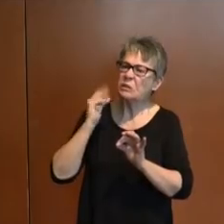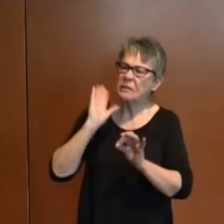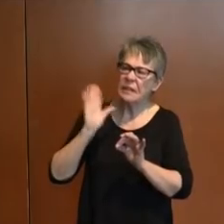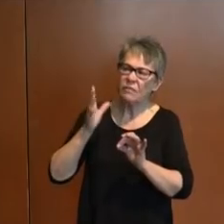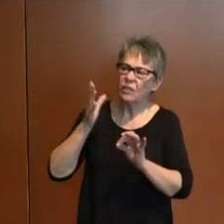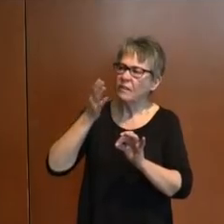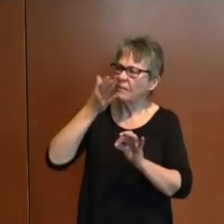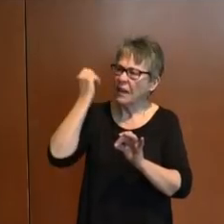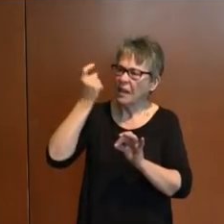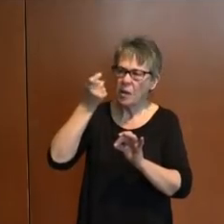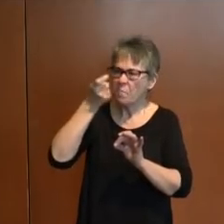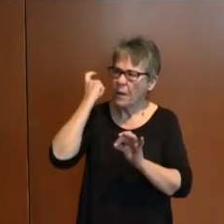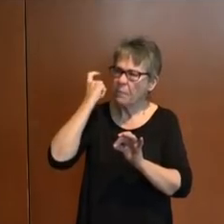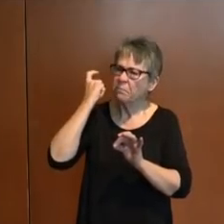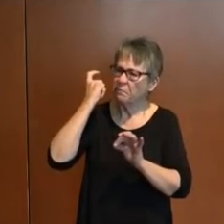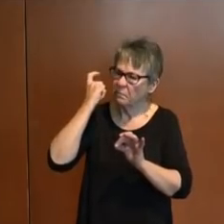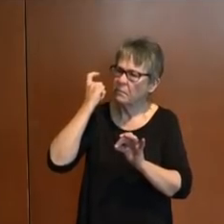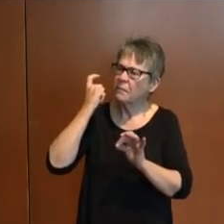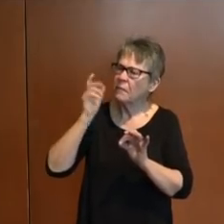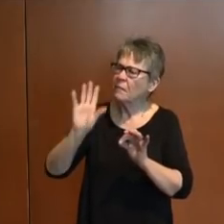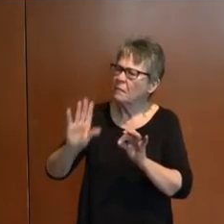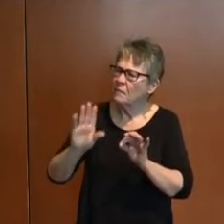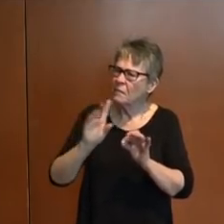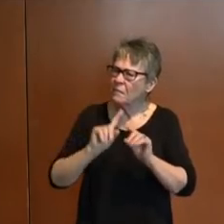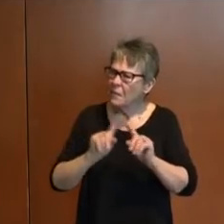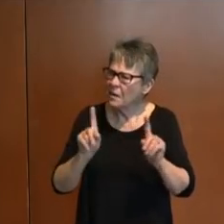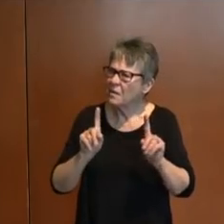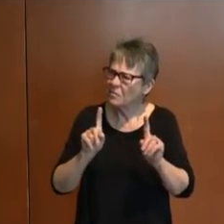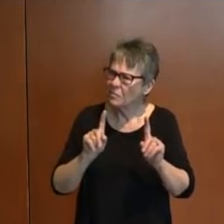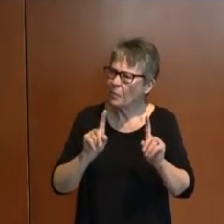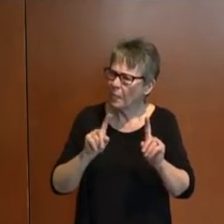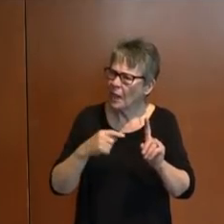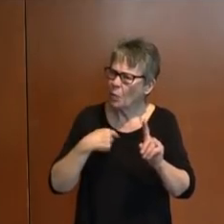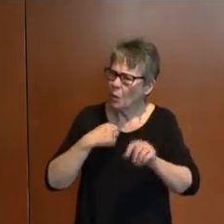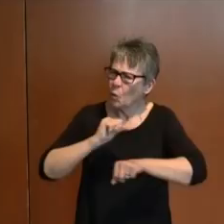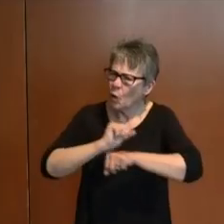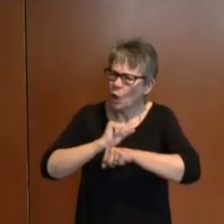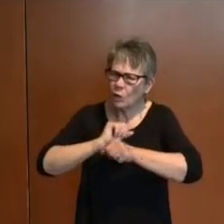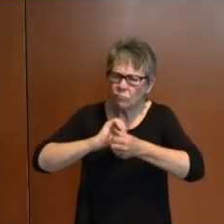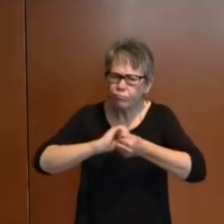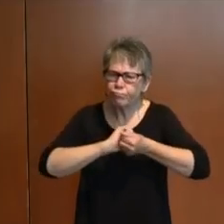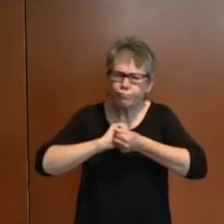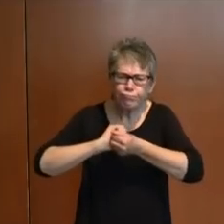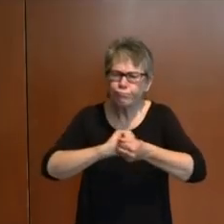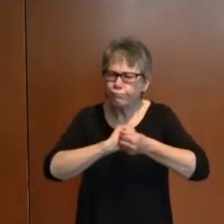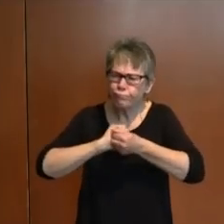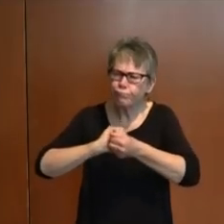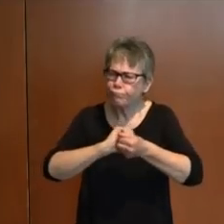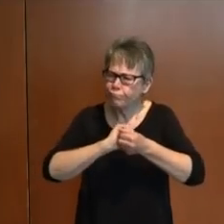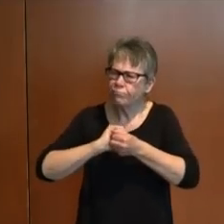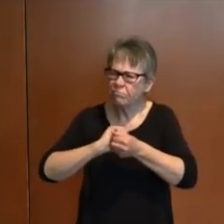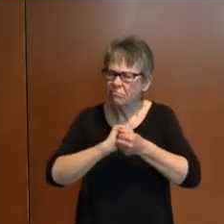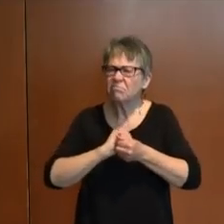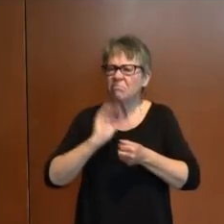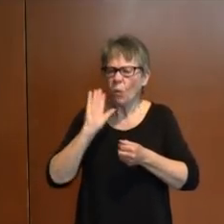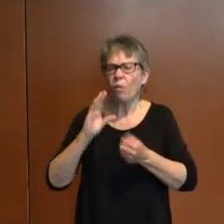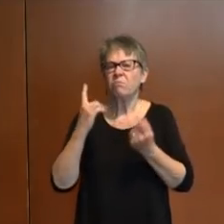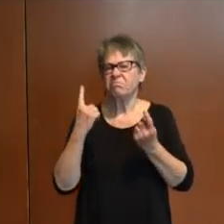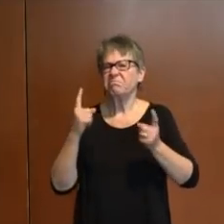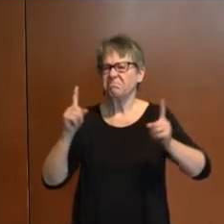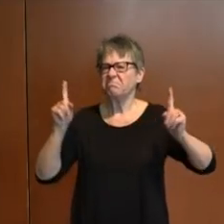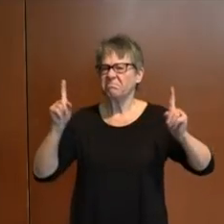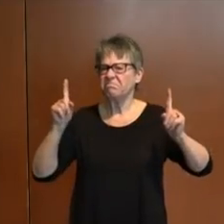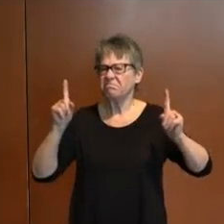or otherwise. But boy, because we did that, good things came after that. I'm